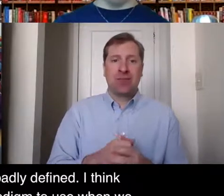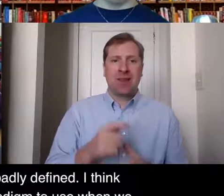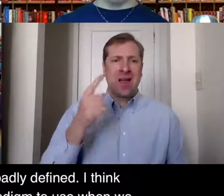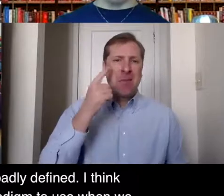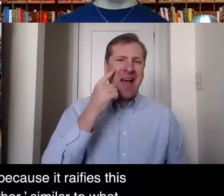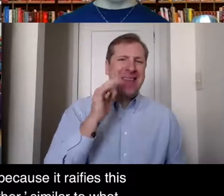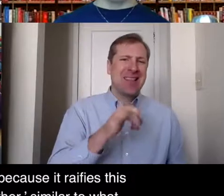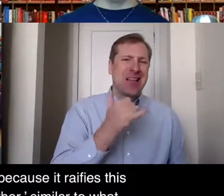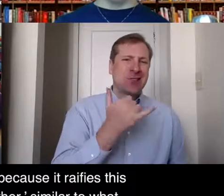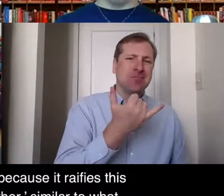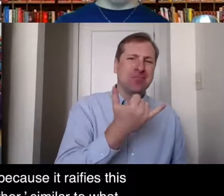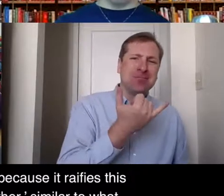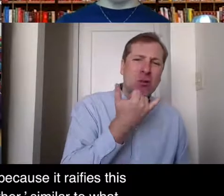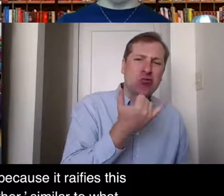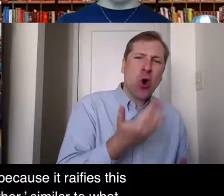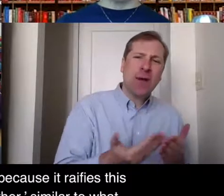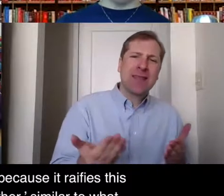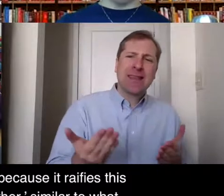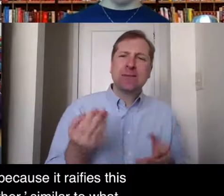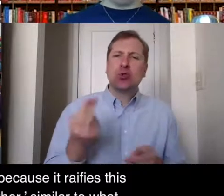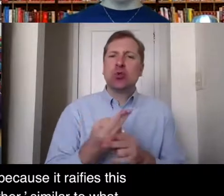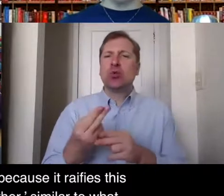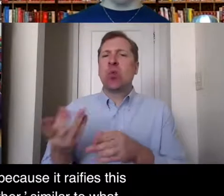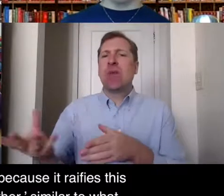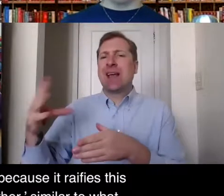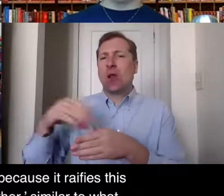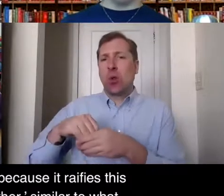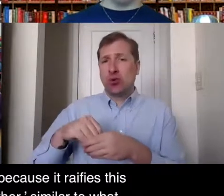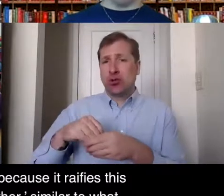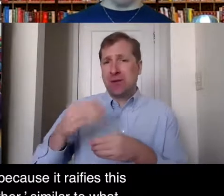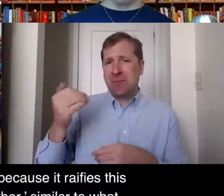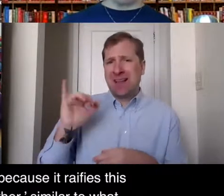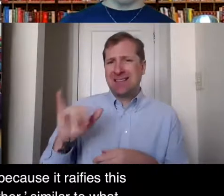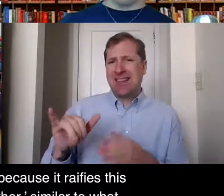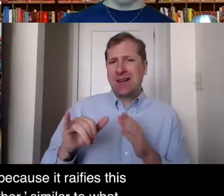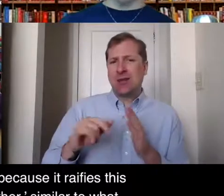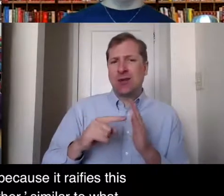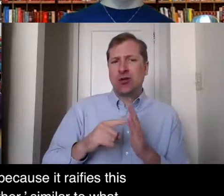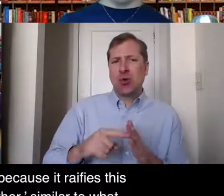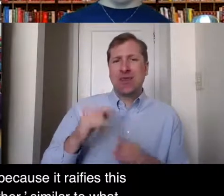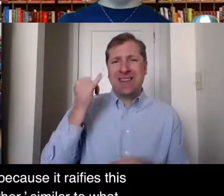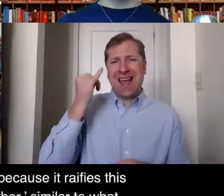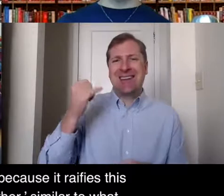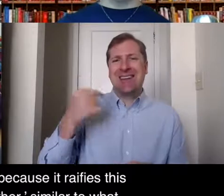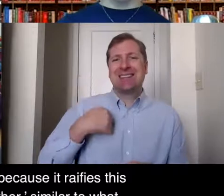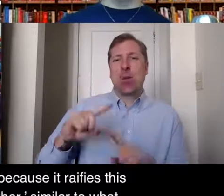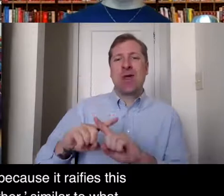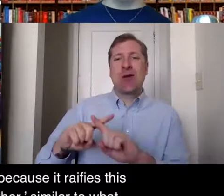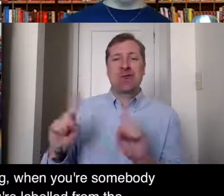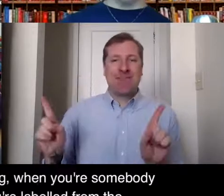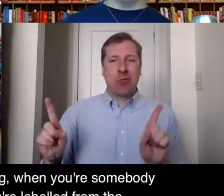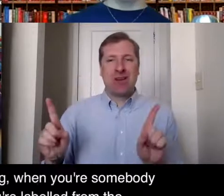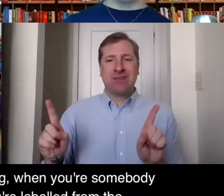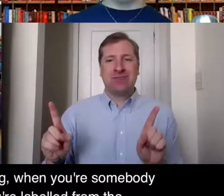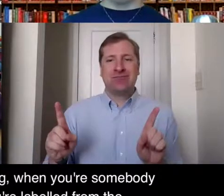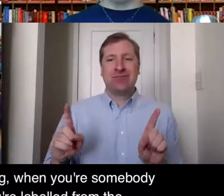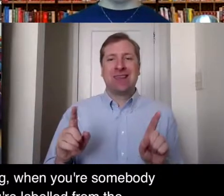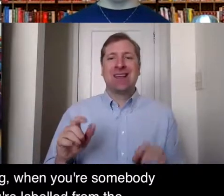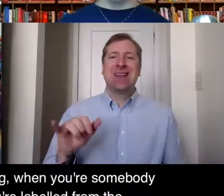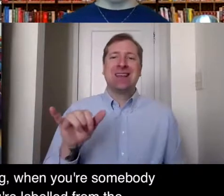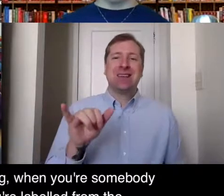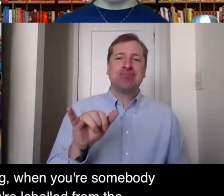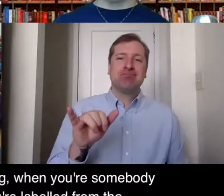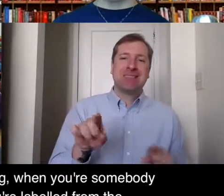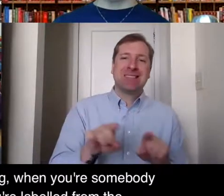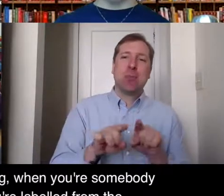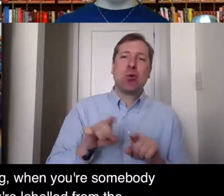to use when we talk about inclusion, because it reifies this idea that we are other, similar to what Aaron was just discussing.